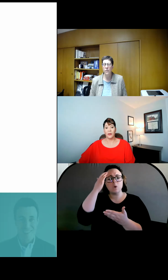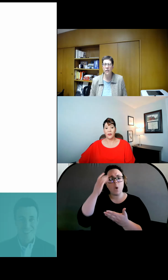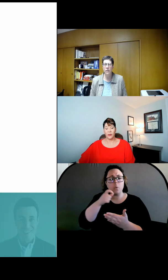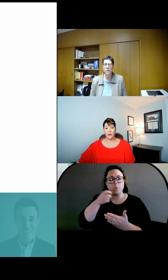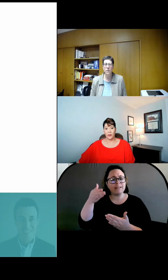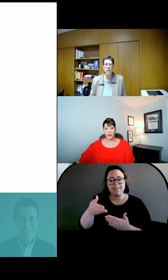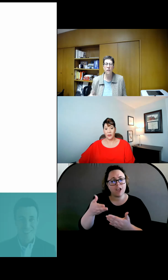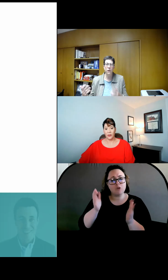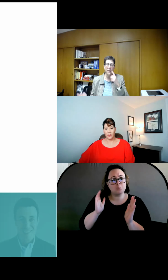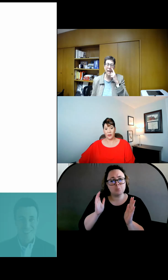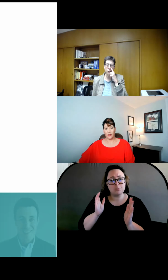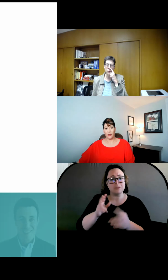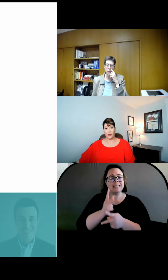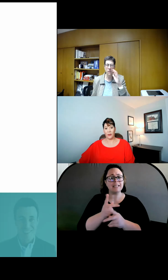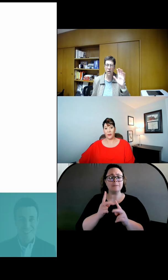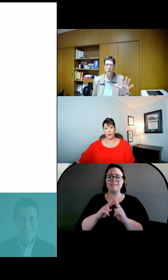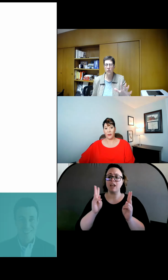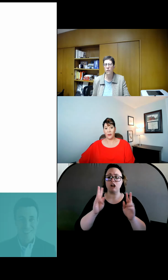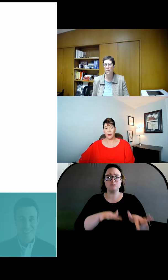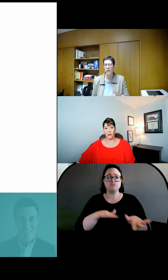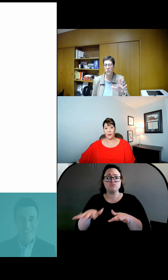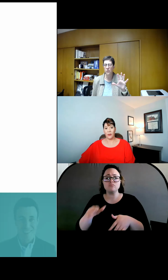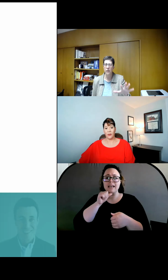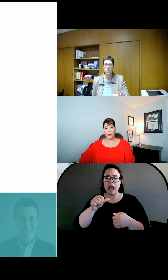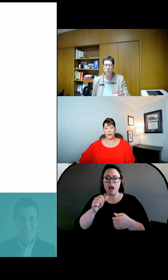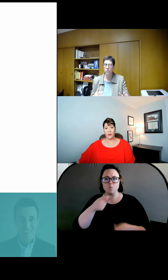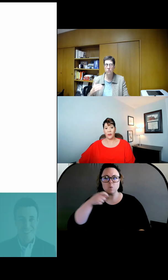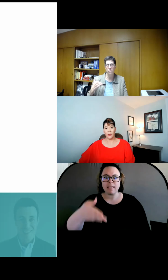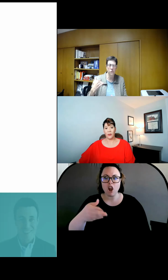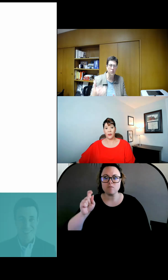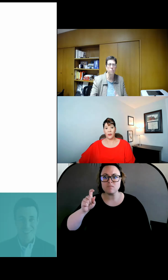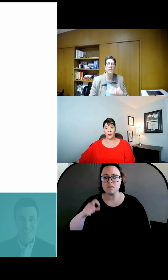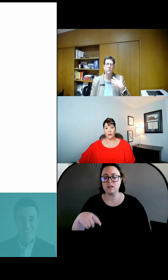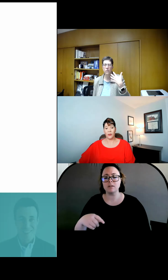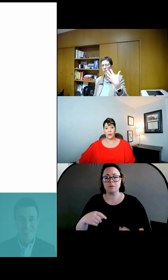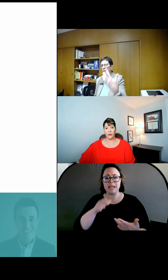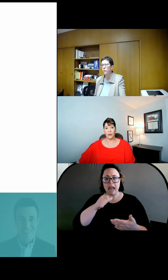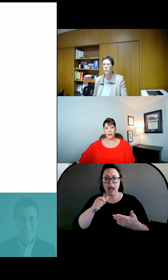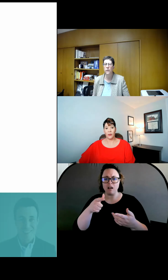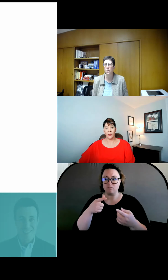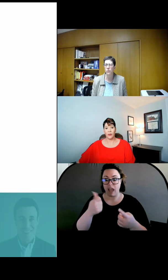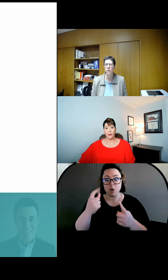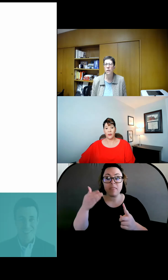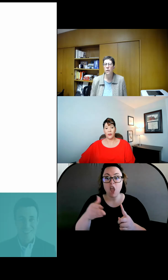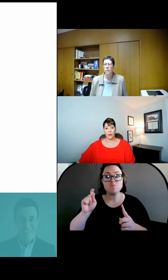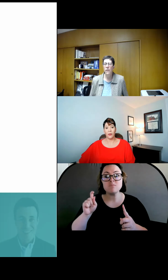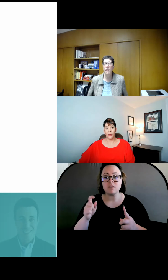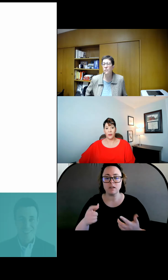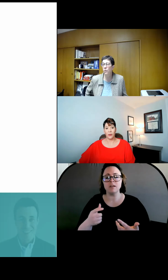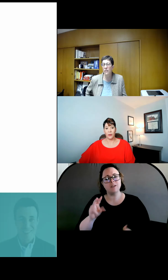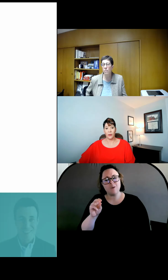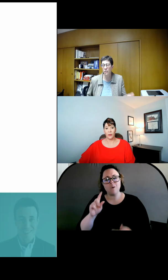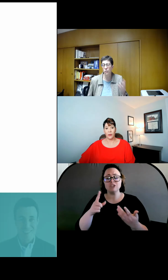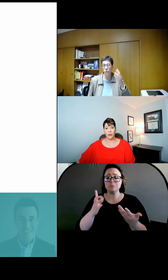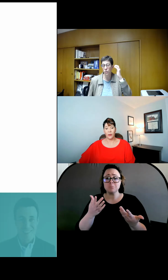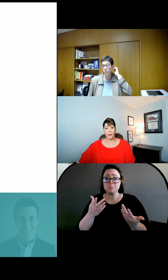and keep it in a very casual, non-confrontational, judgmental, accusatory tone. Mhm. And that's